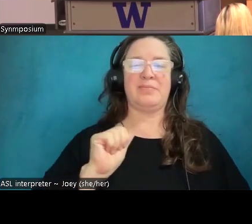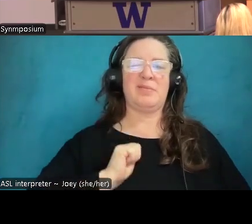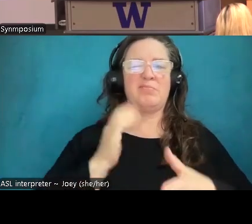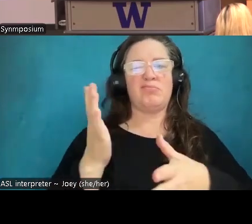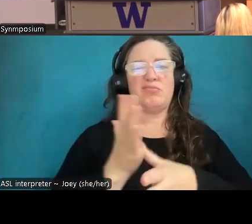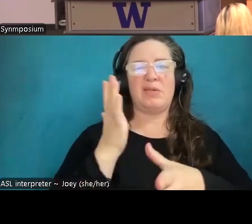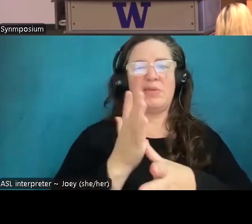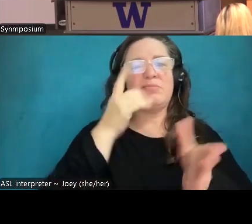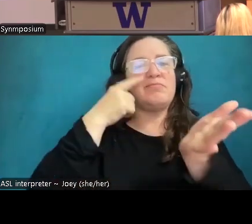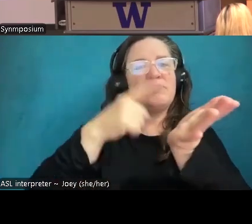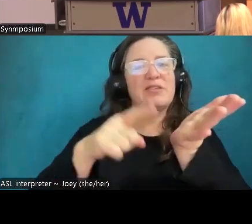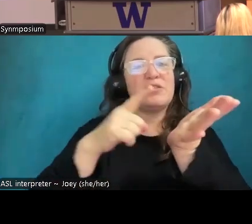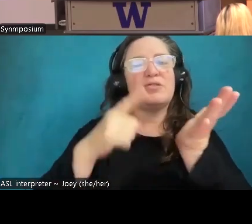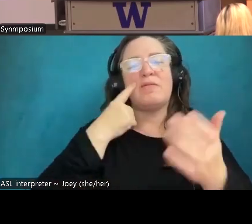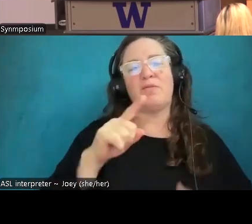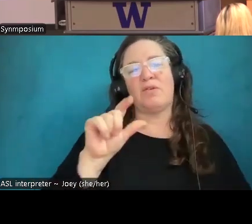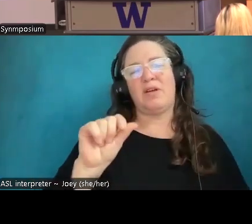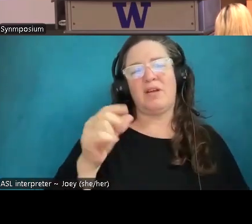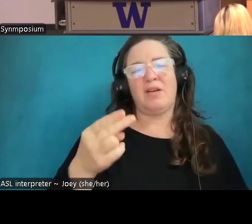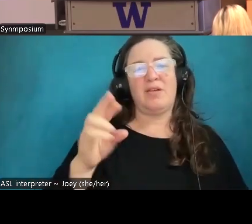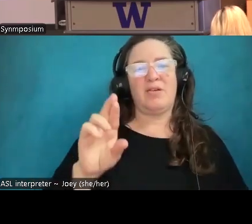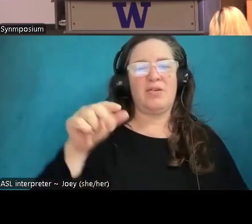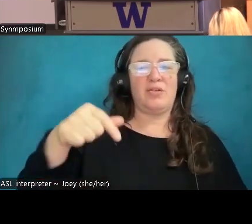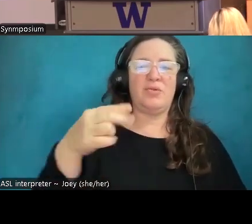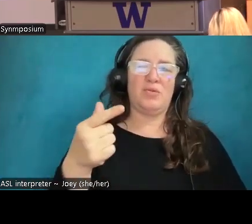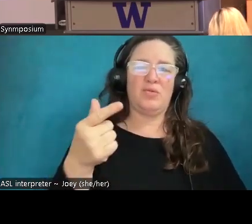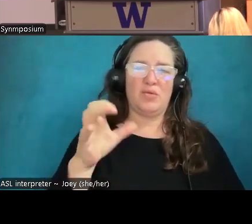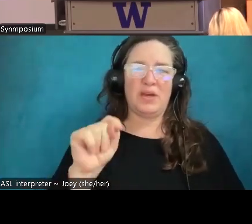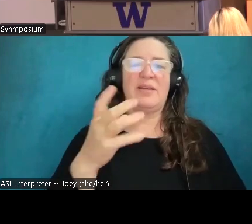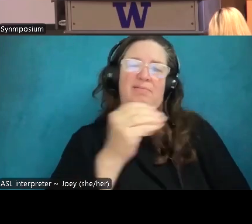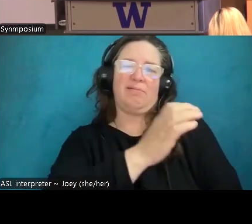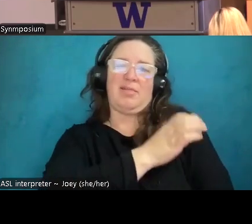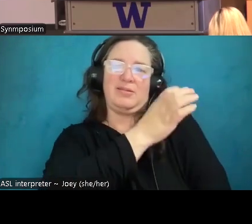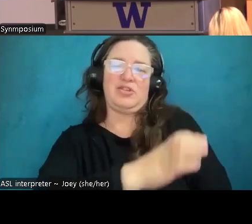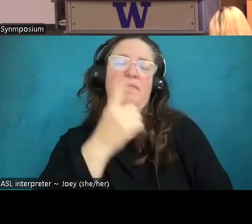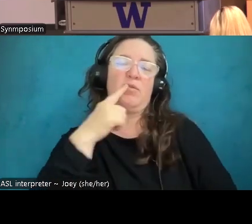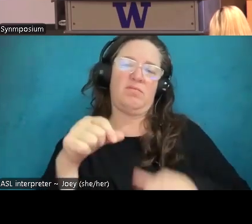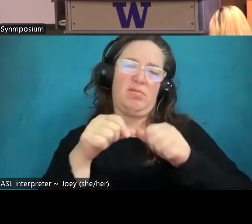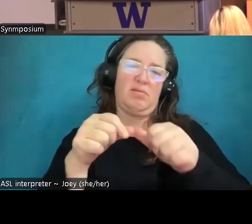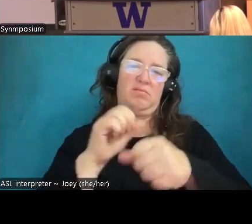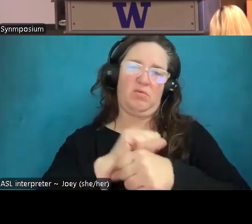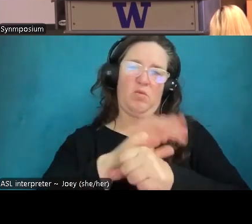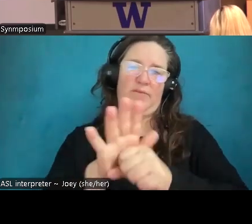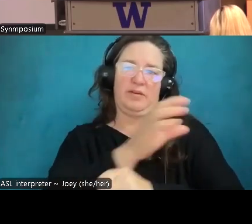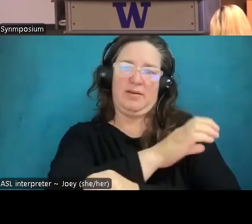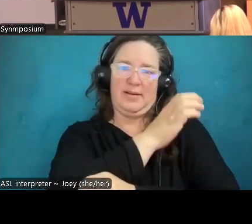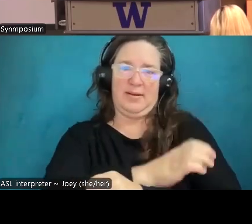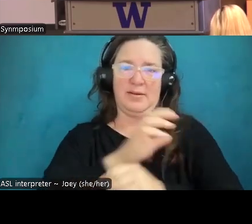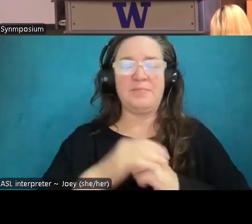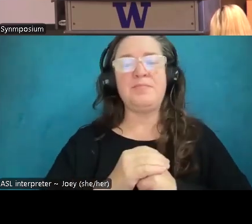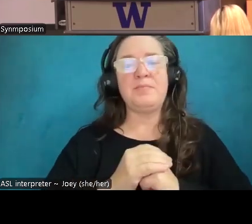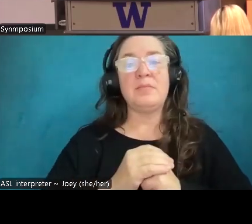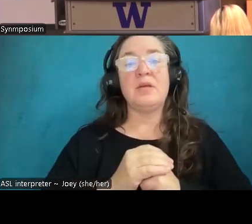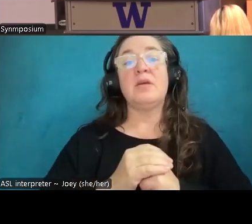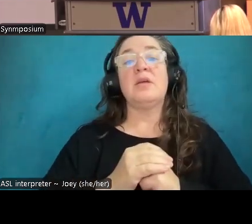COVID clinic. Some housekeeping details for CME learners in person and online. Please use the